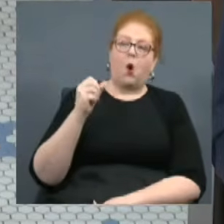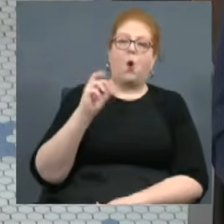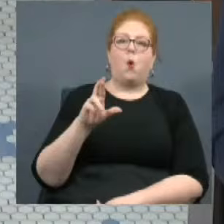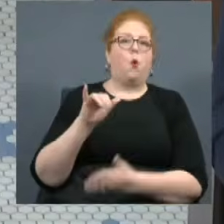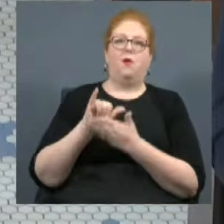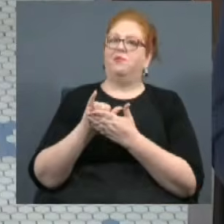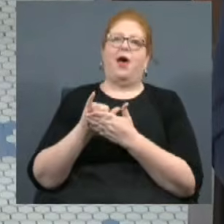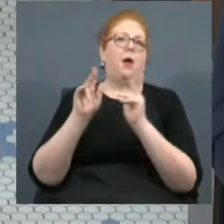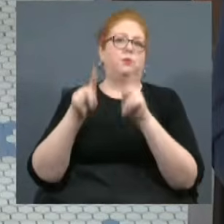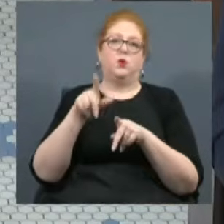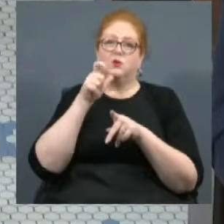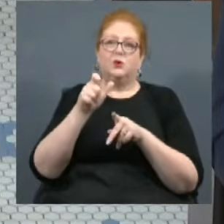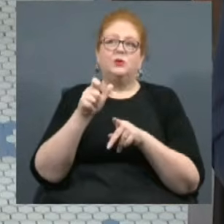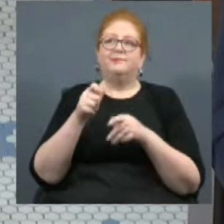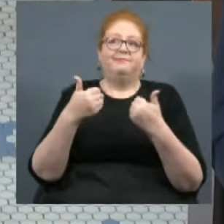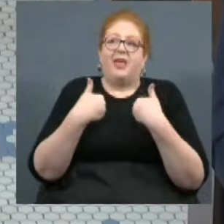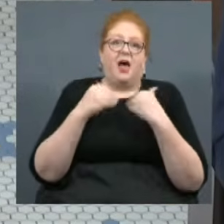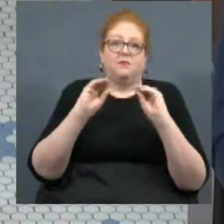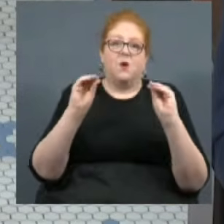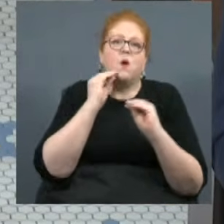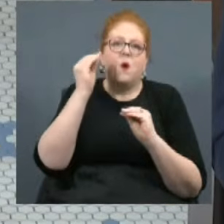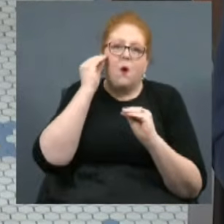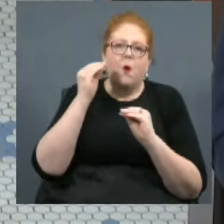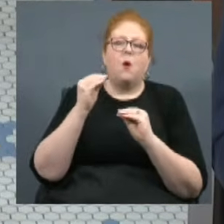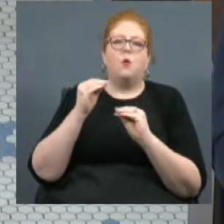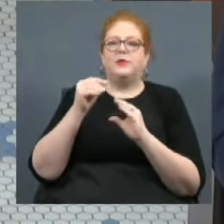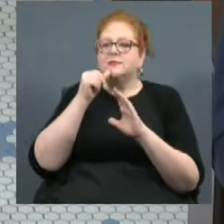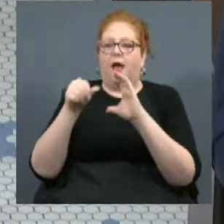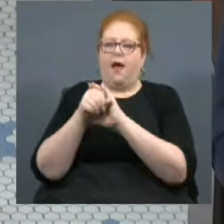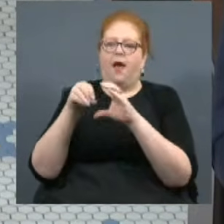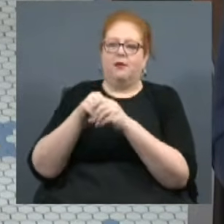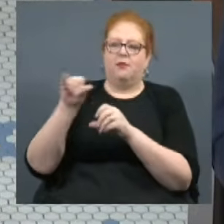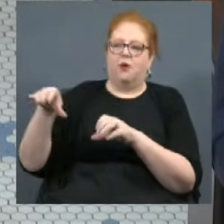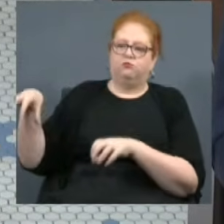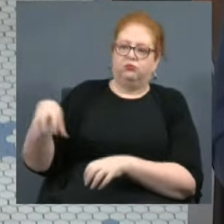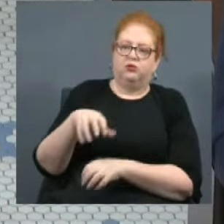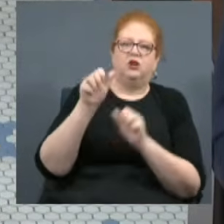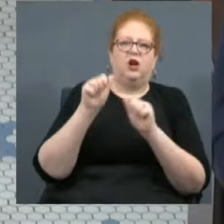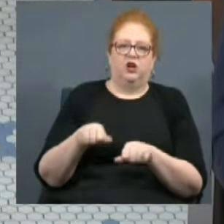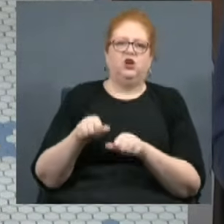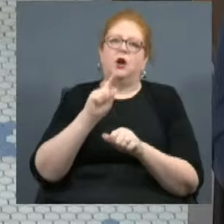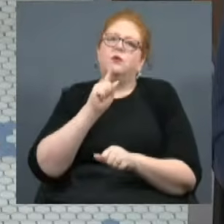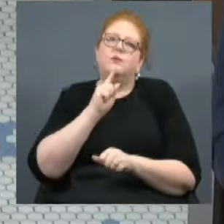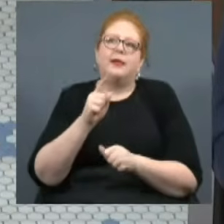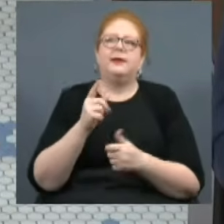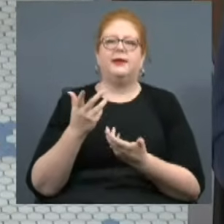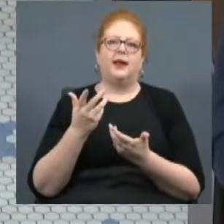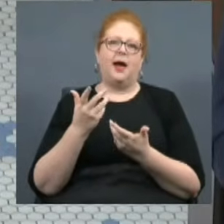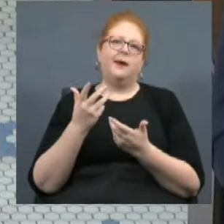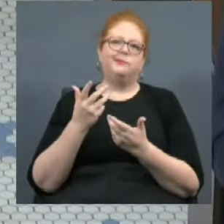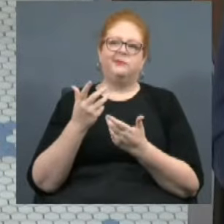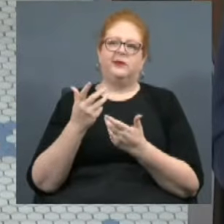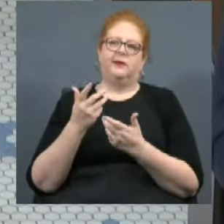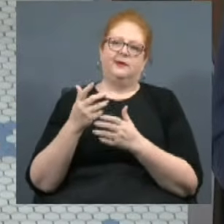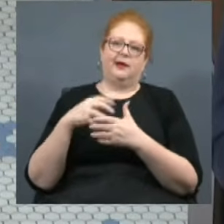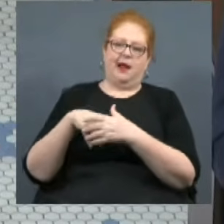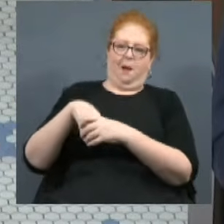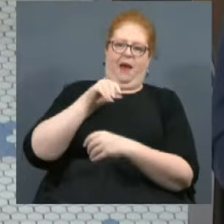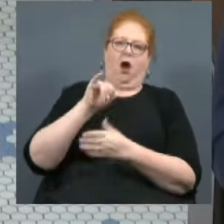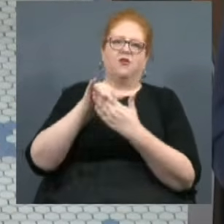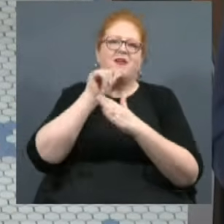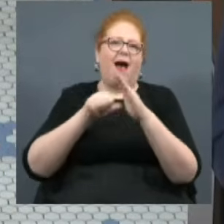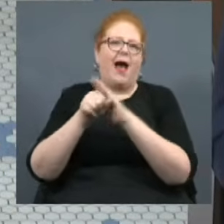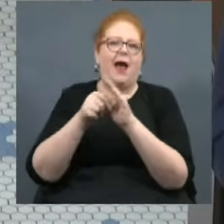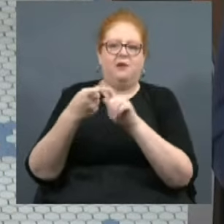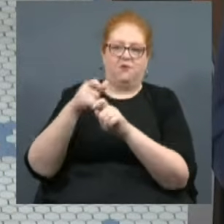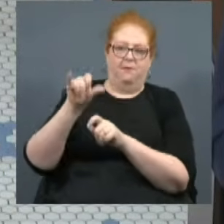could come out of nowhere. Anybody could come out of nowhere and inflict harm on someone if they really wanted to. So we asked them to clear out the